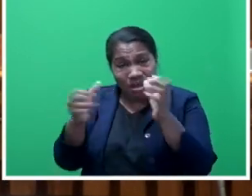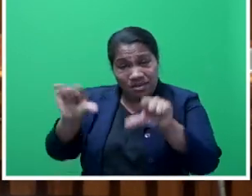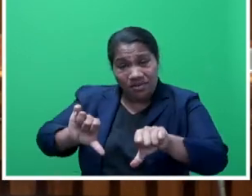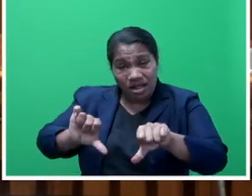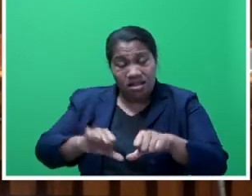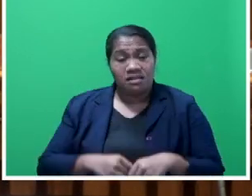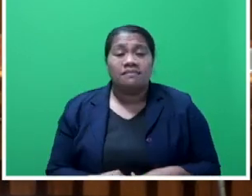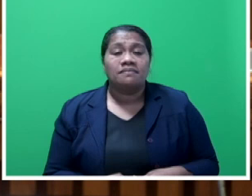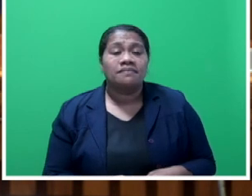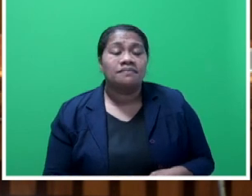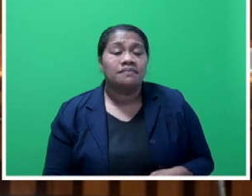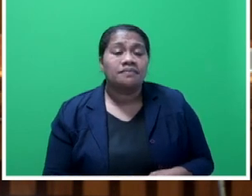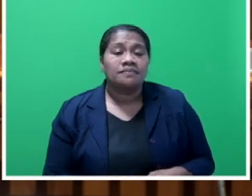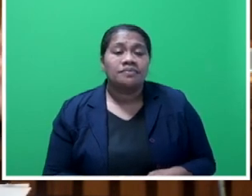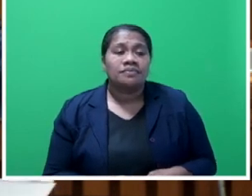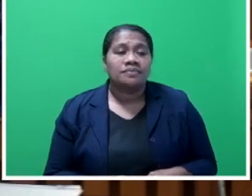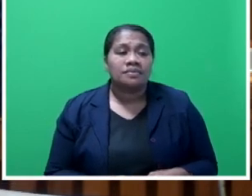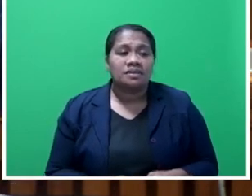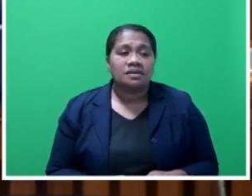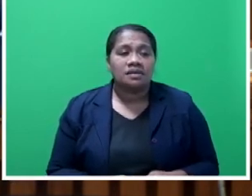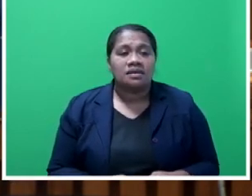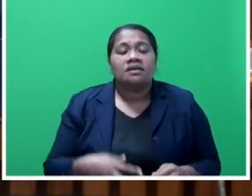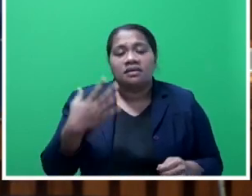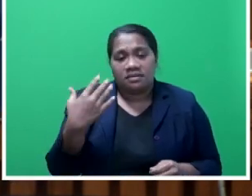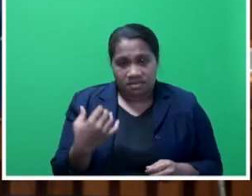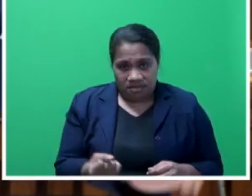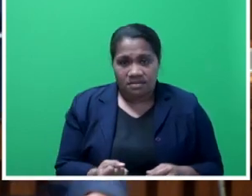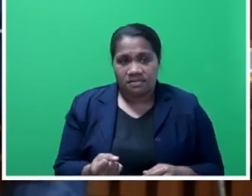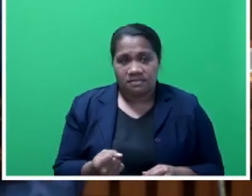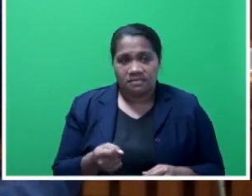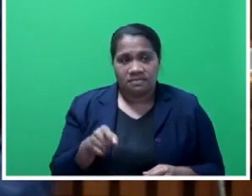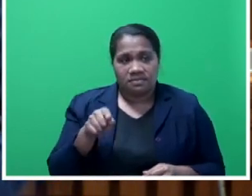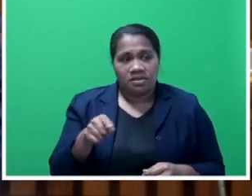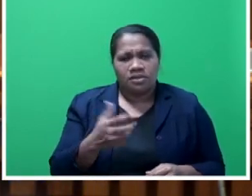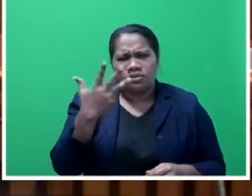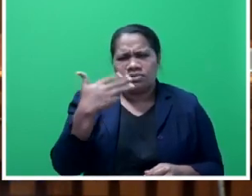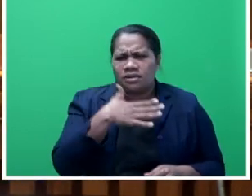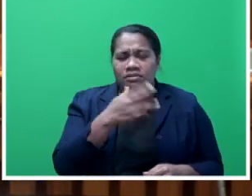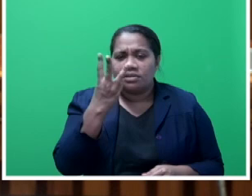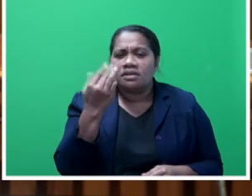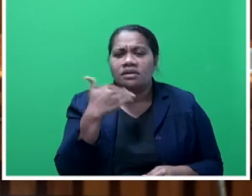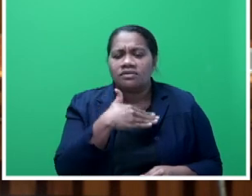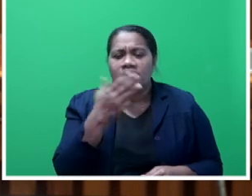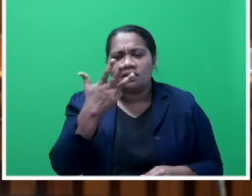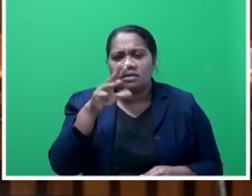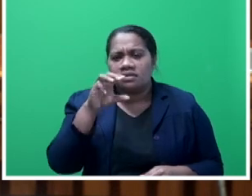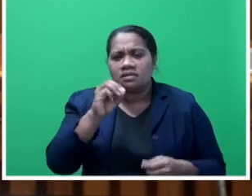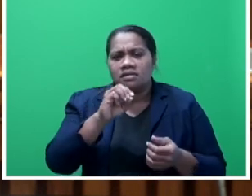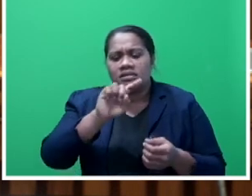There's certain still debts outstanding. We have a moral obligation for about $390,000 to the NBF Asset Management